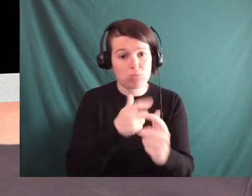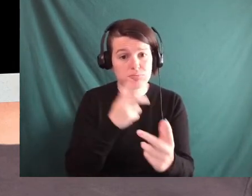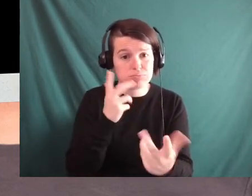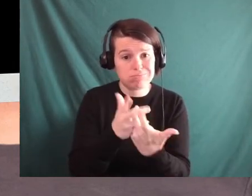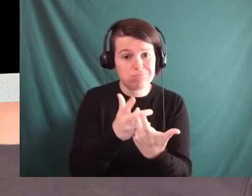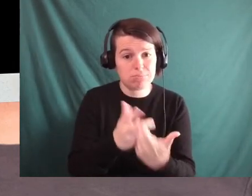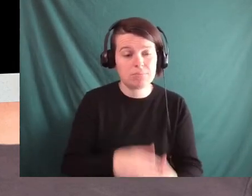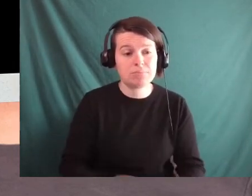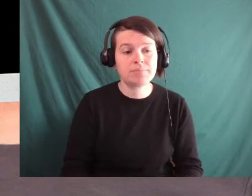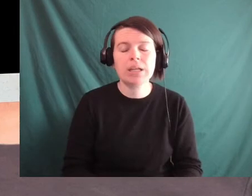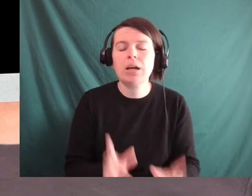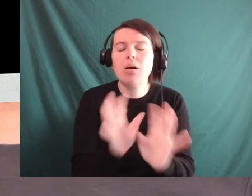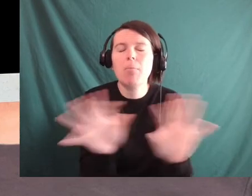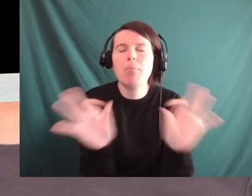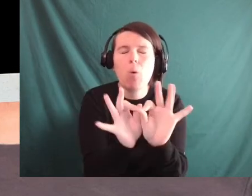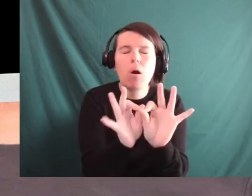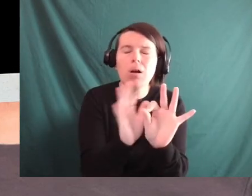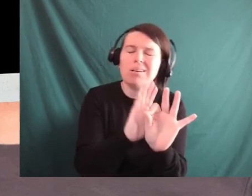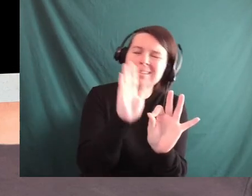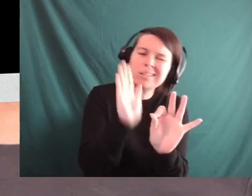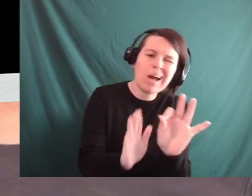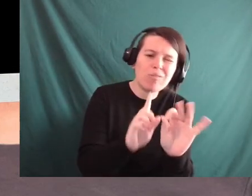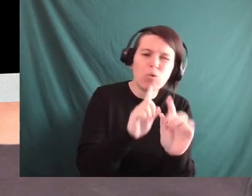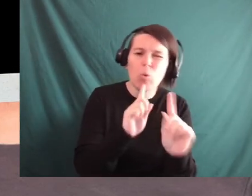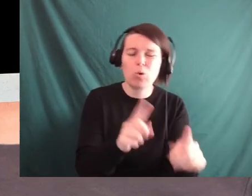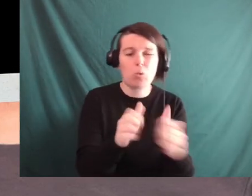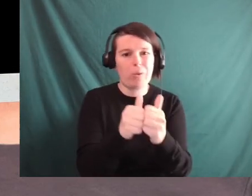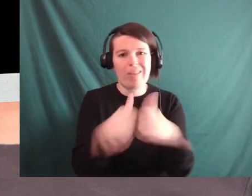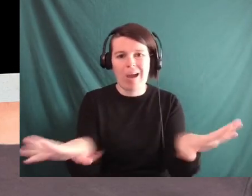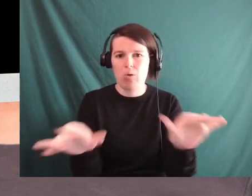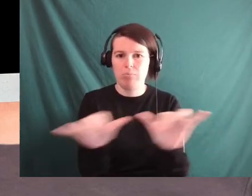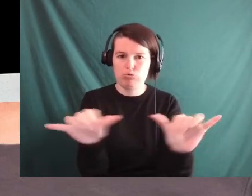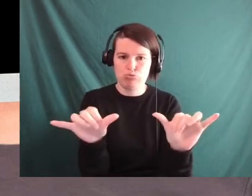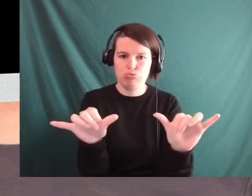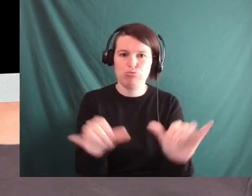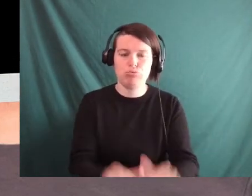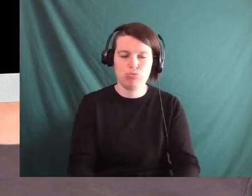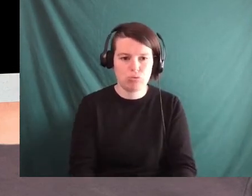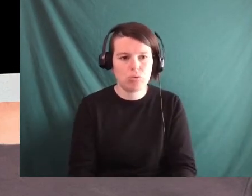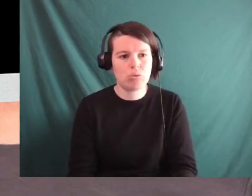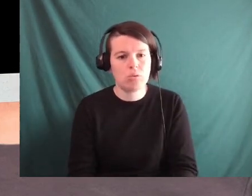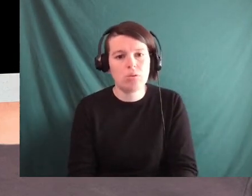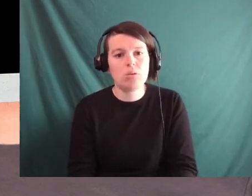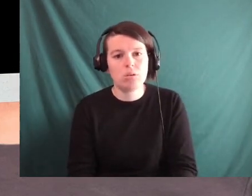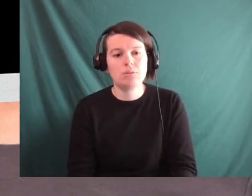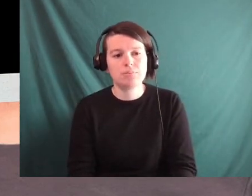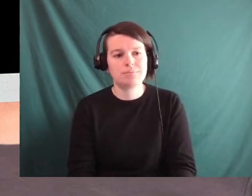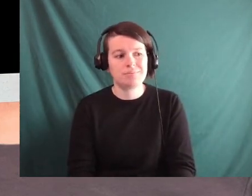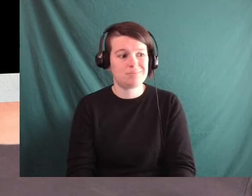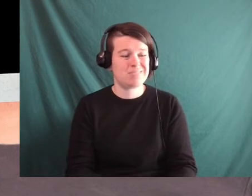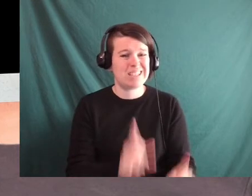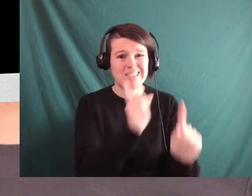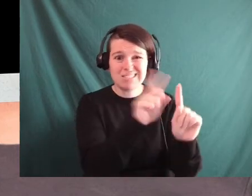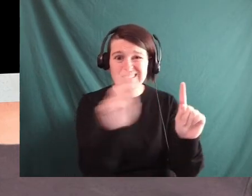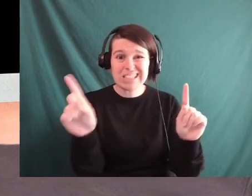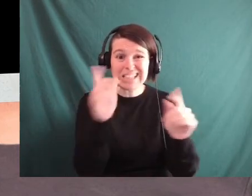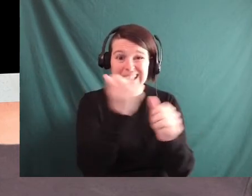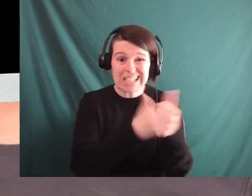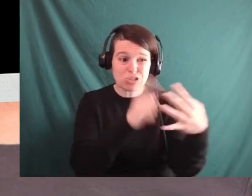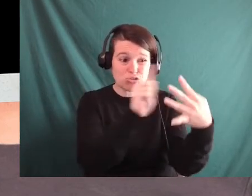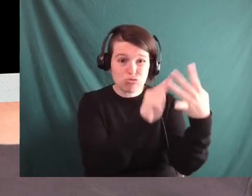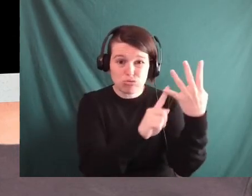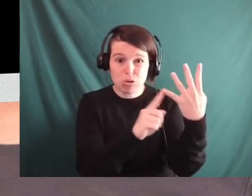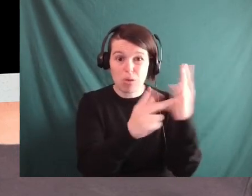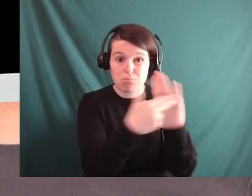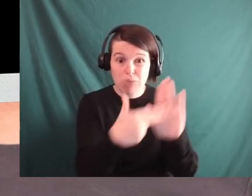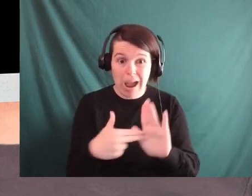important. Never ever order a binder without taking your measurements first. Sizing across brands can be very different, and you can even